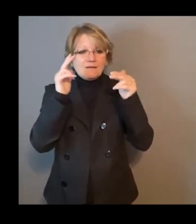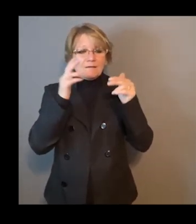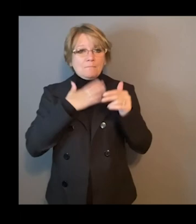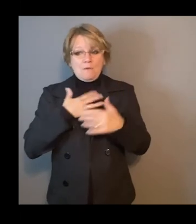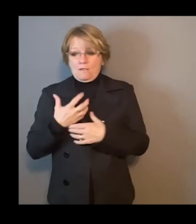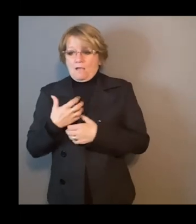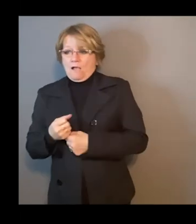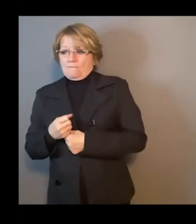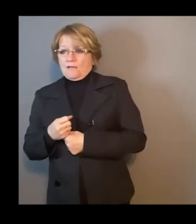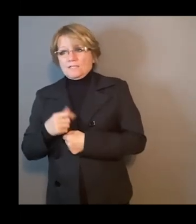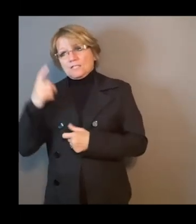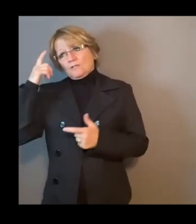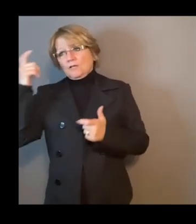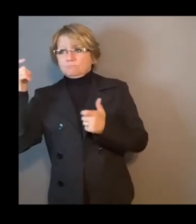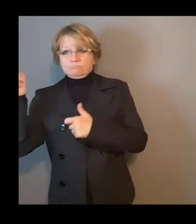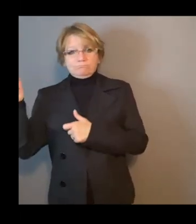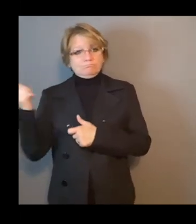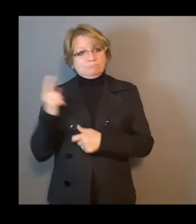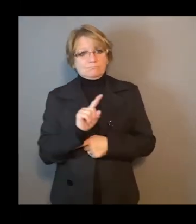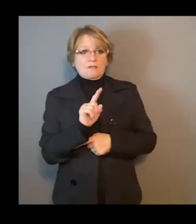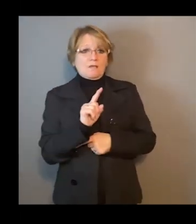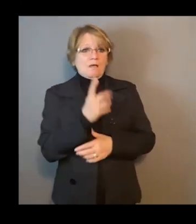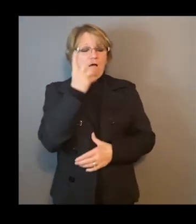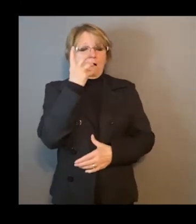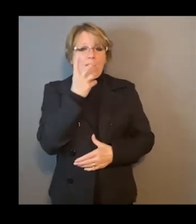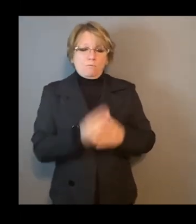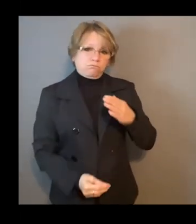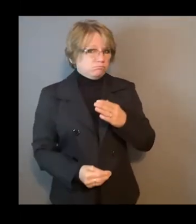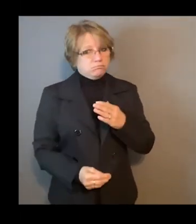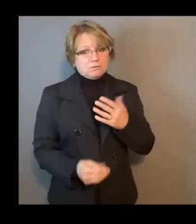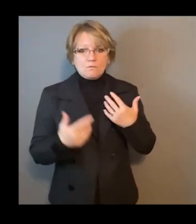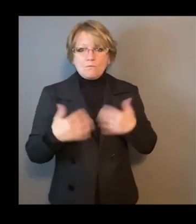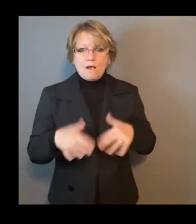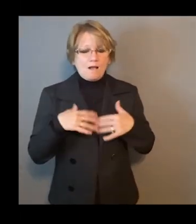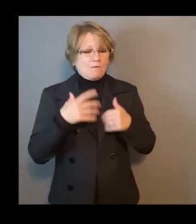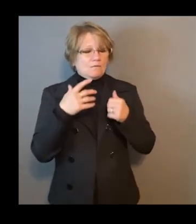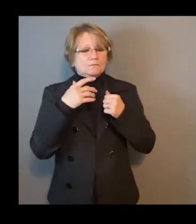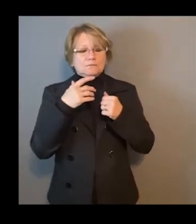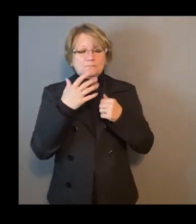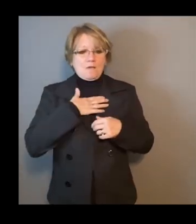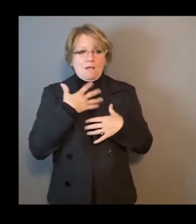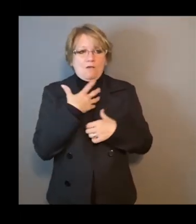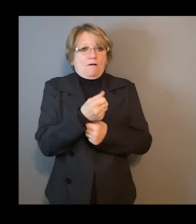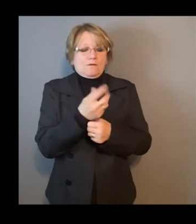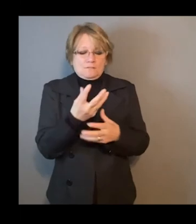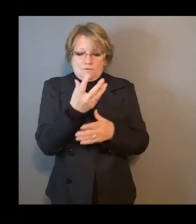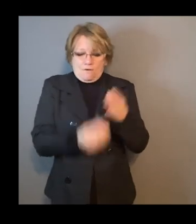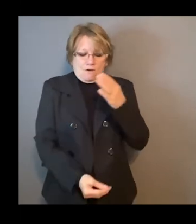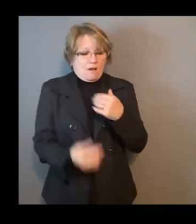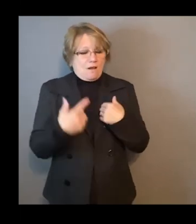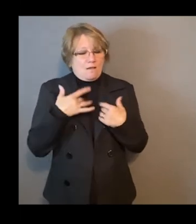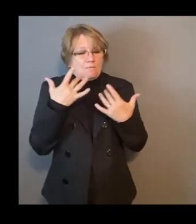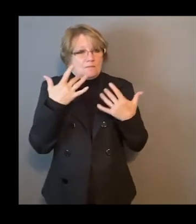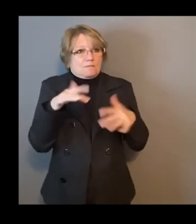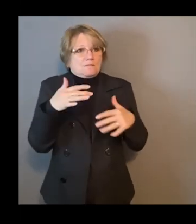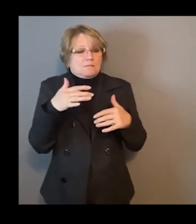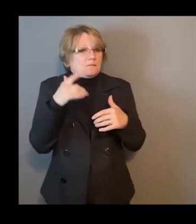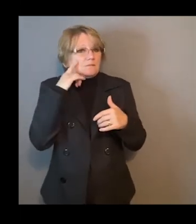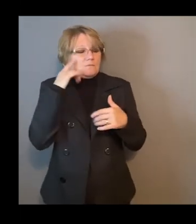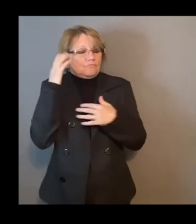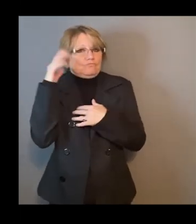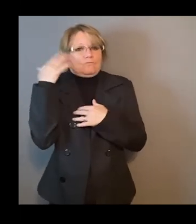my confidence, I'm not even going to lie, yo, it was gone. I got dogged on. The gym was loud. Oh, my God. That was one of the